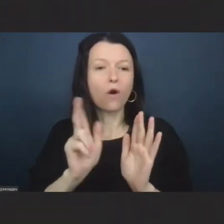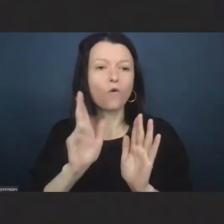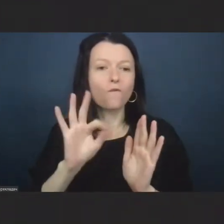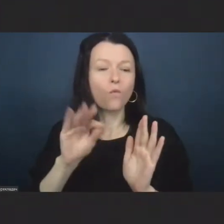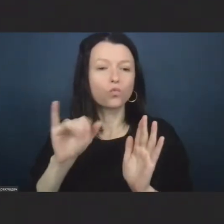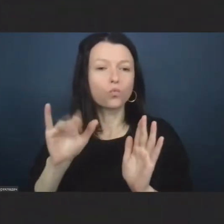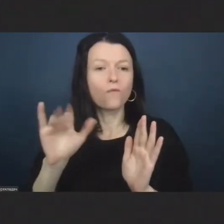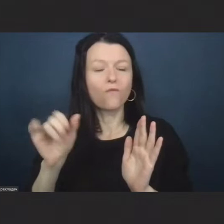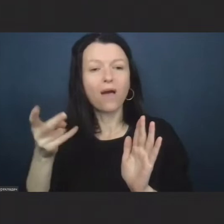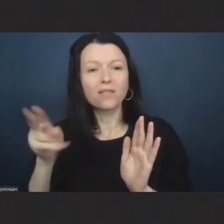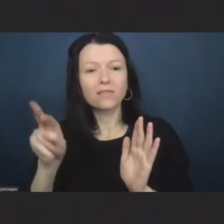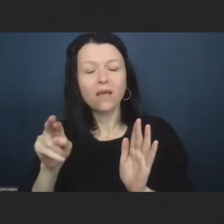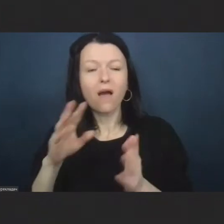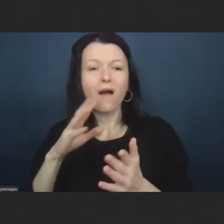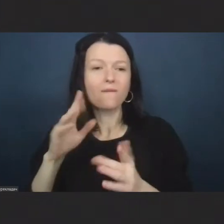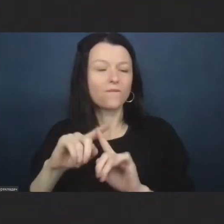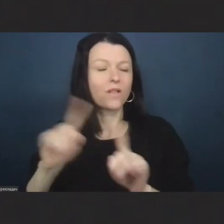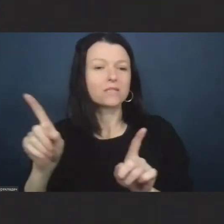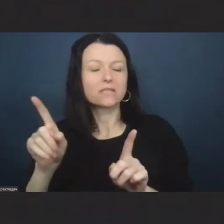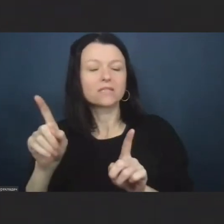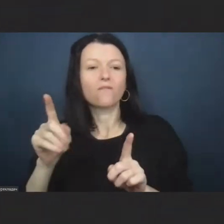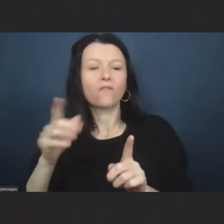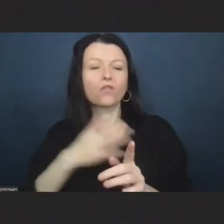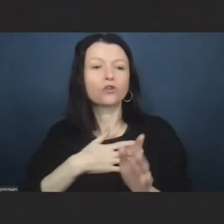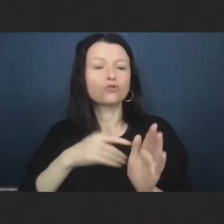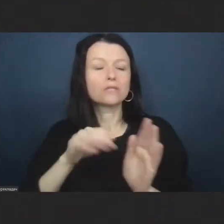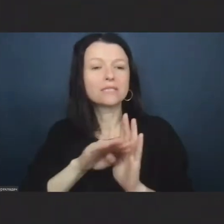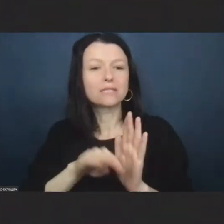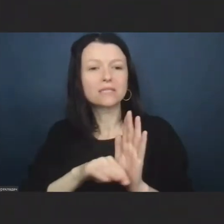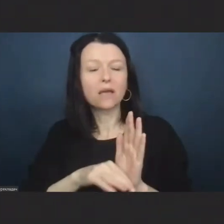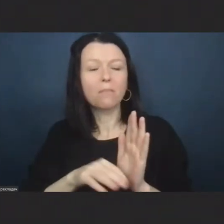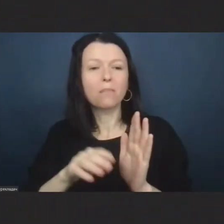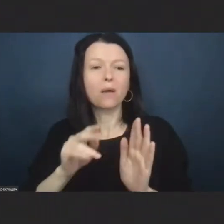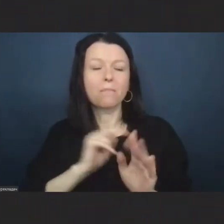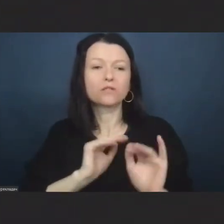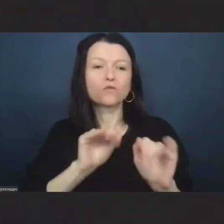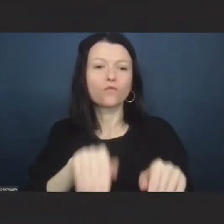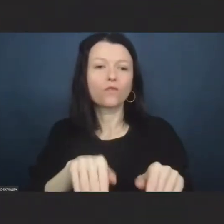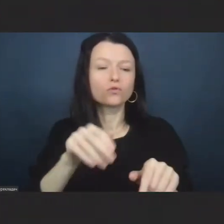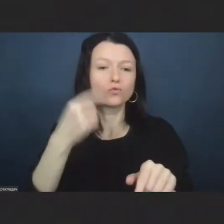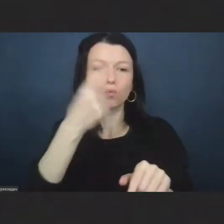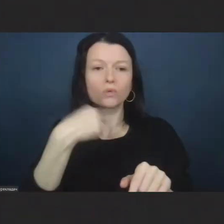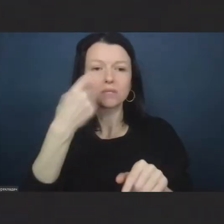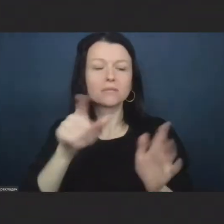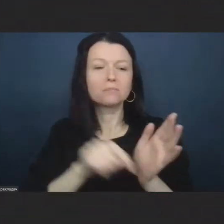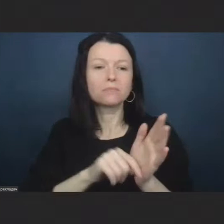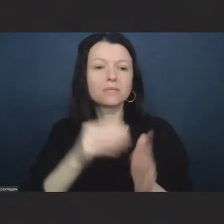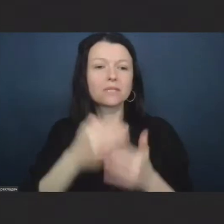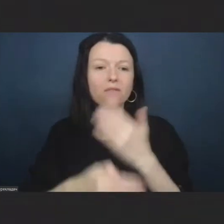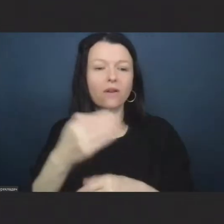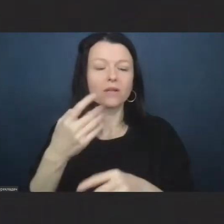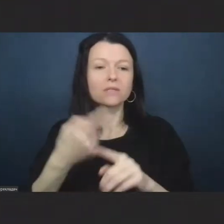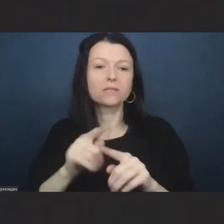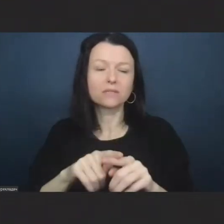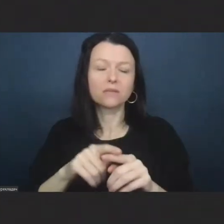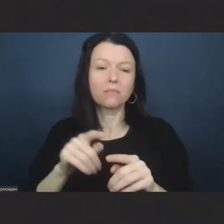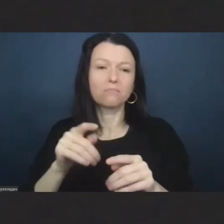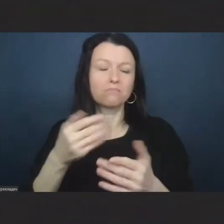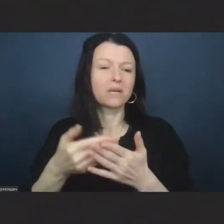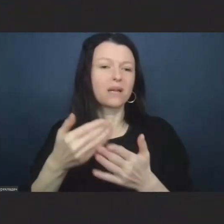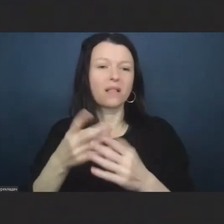quota, which is inherent in our system for providing employment for such persons, it's